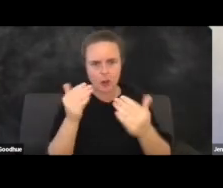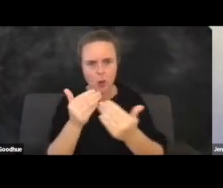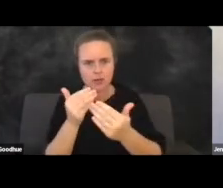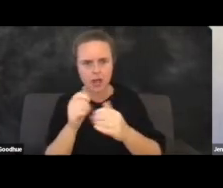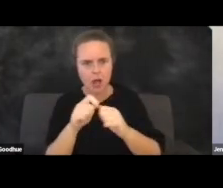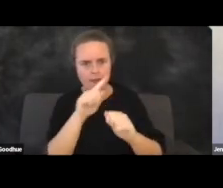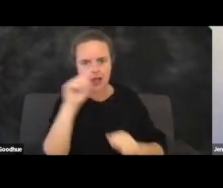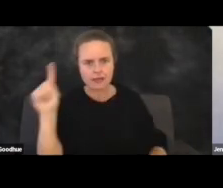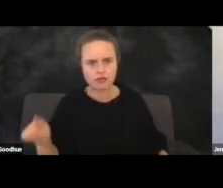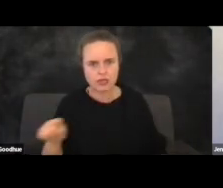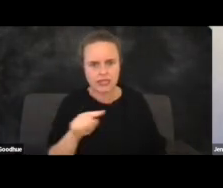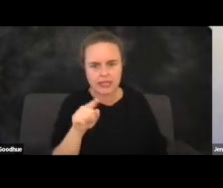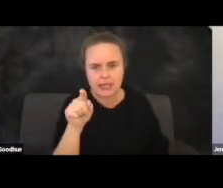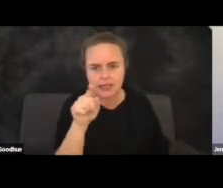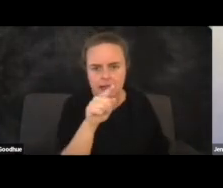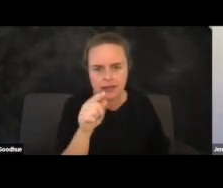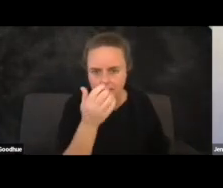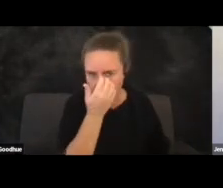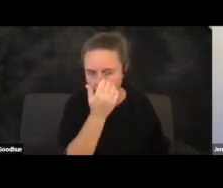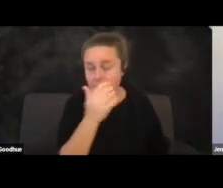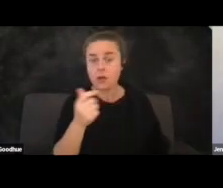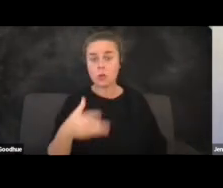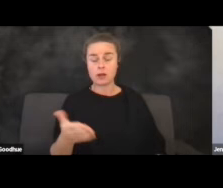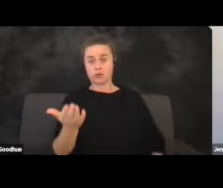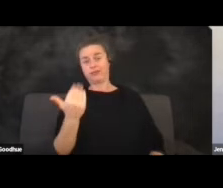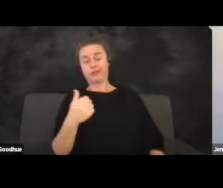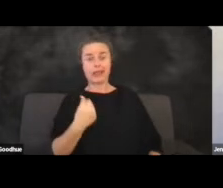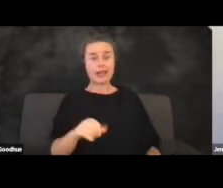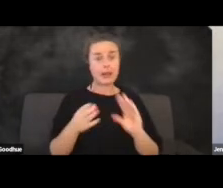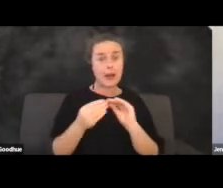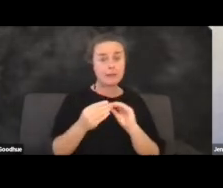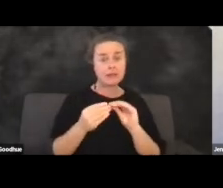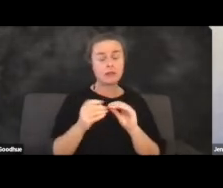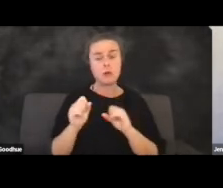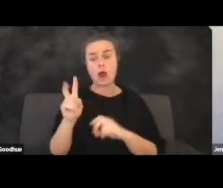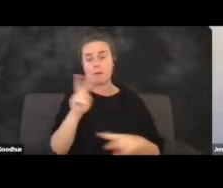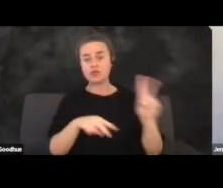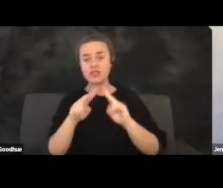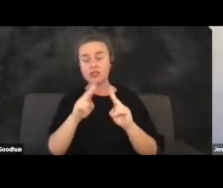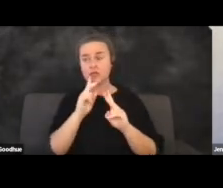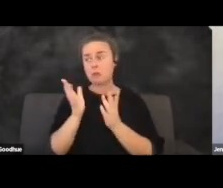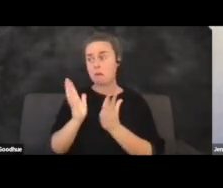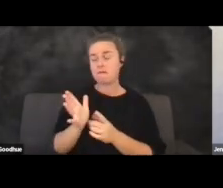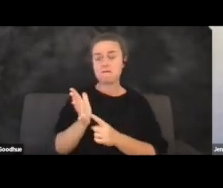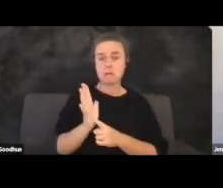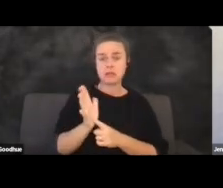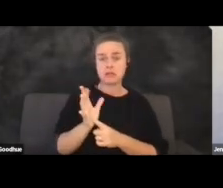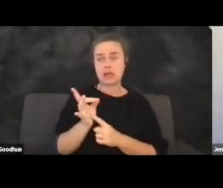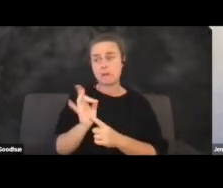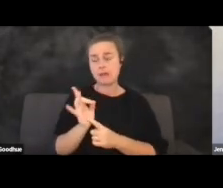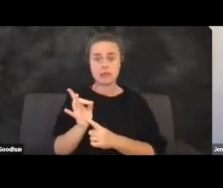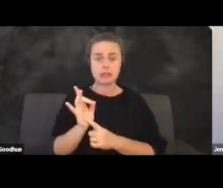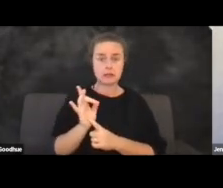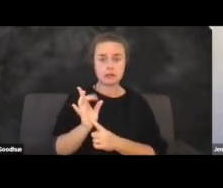have any comments or observations to make, I welcome them. We have about 5 to 8 minutes to play with. You can also put them in the chat if